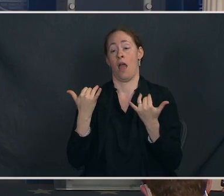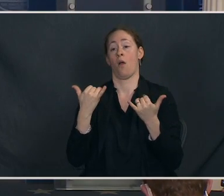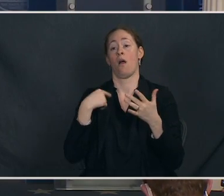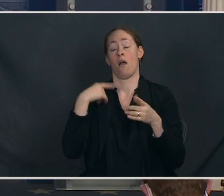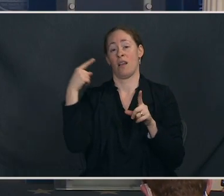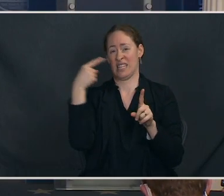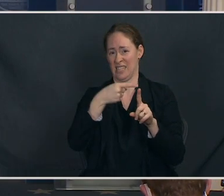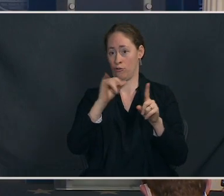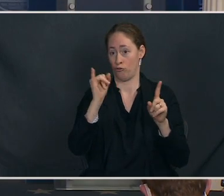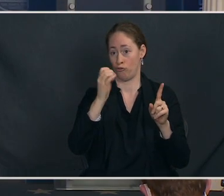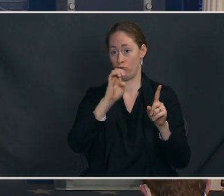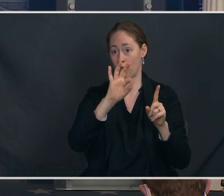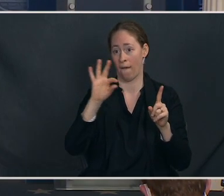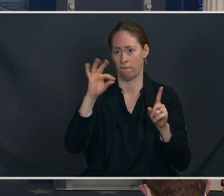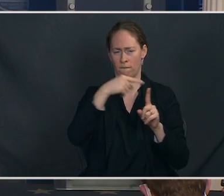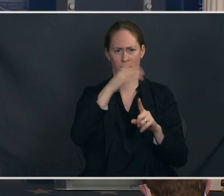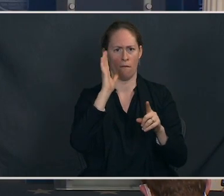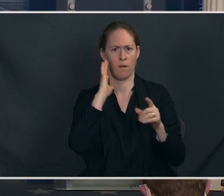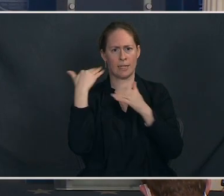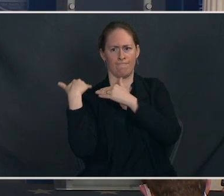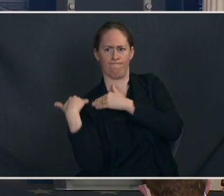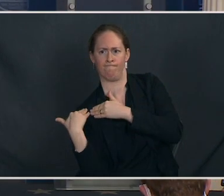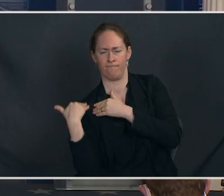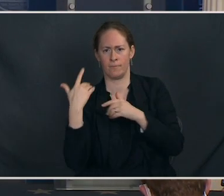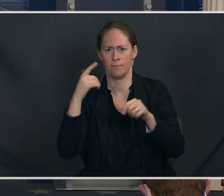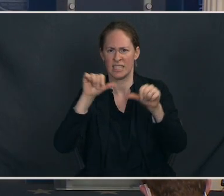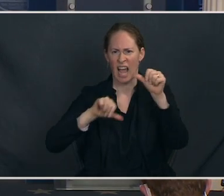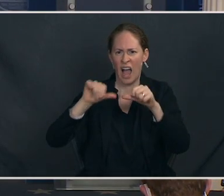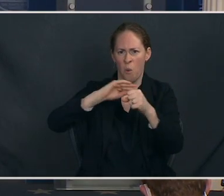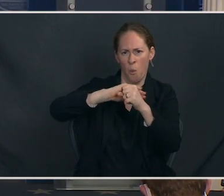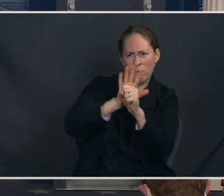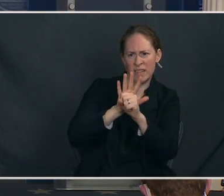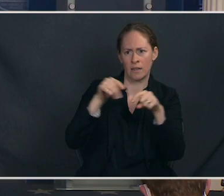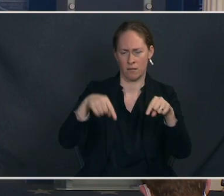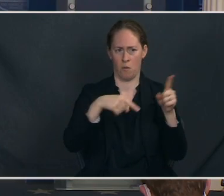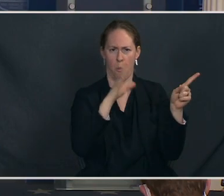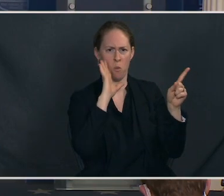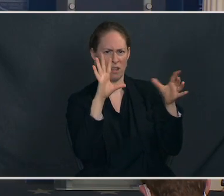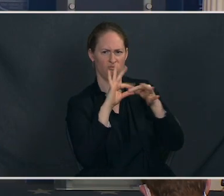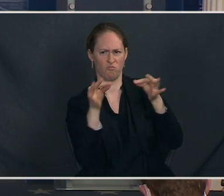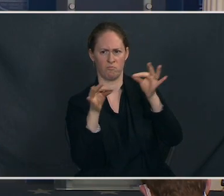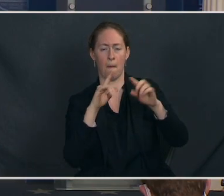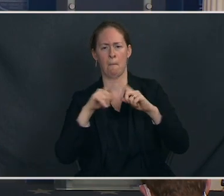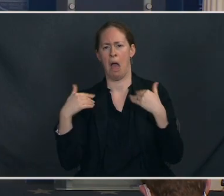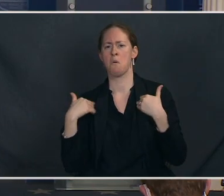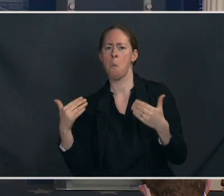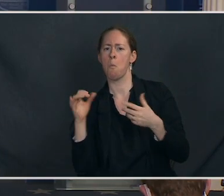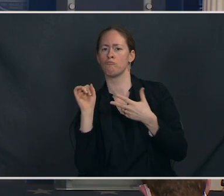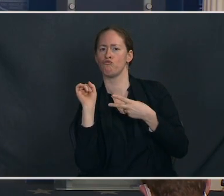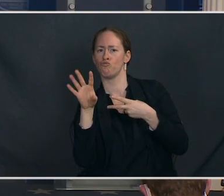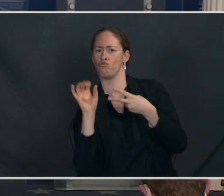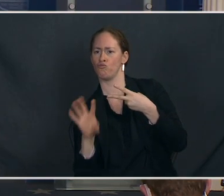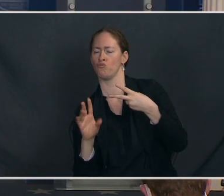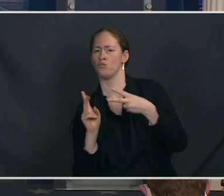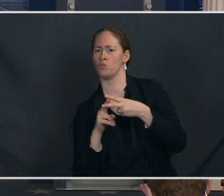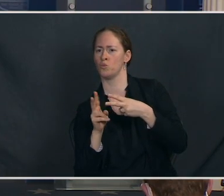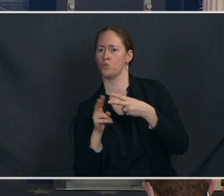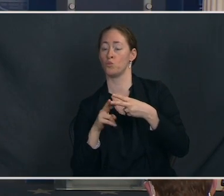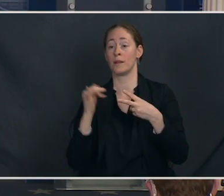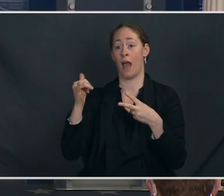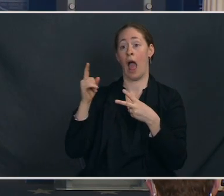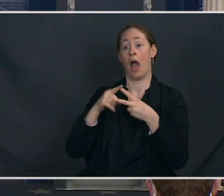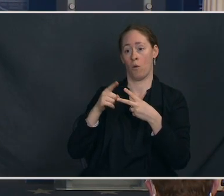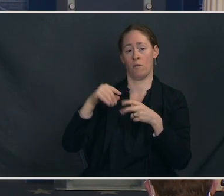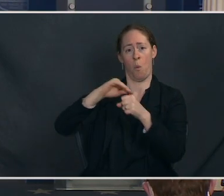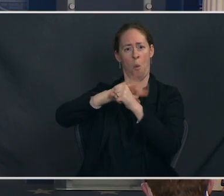our COVID response, but I think two important points. One, we have established within our COVID task force an